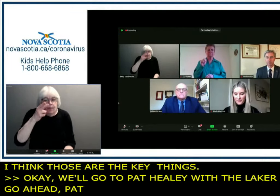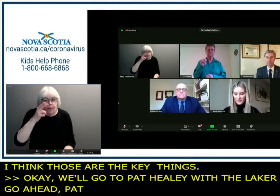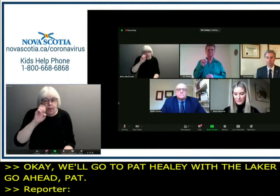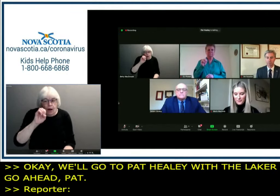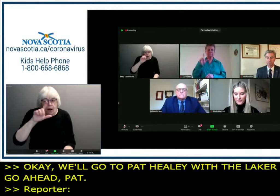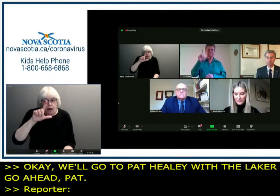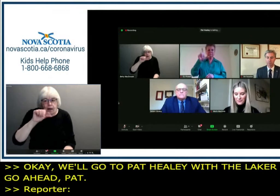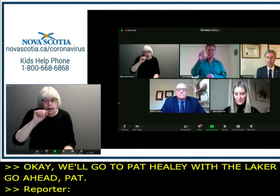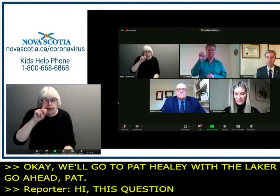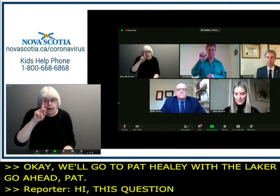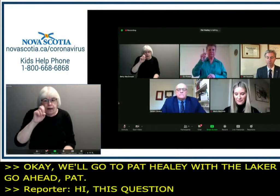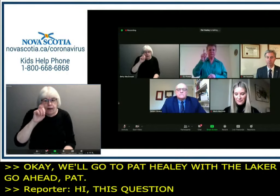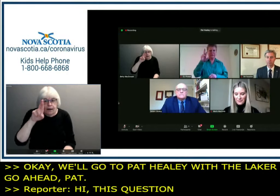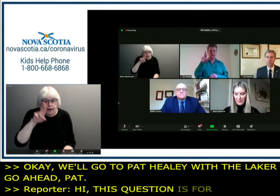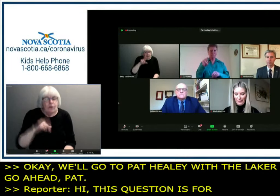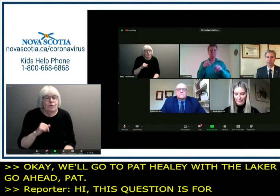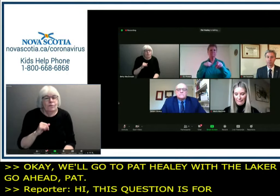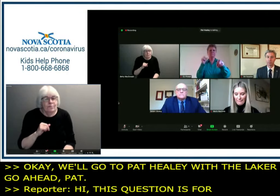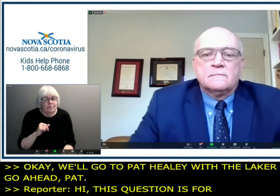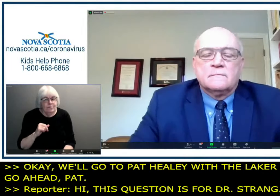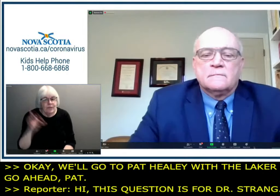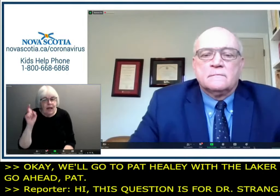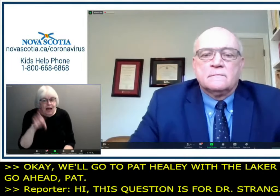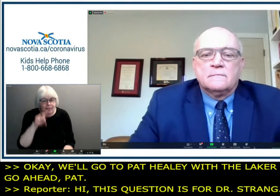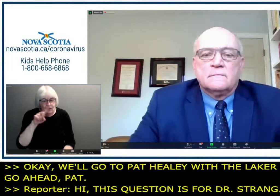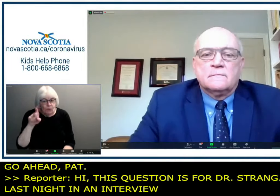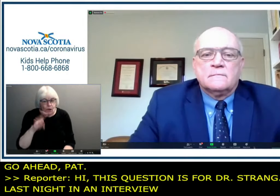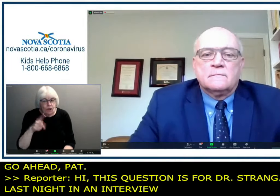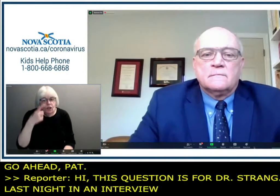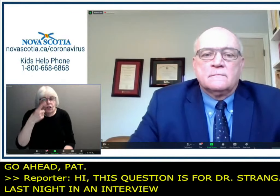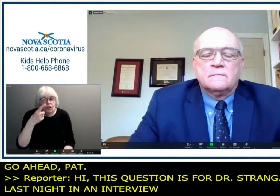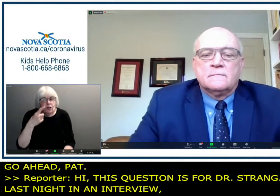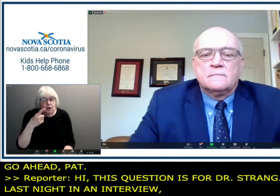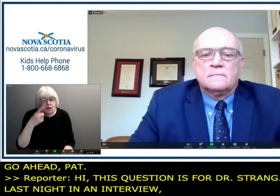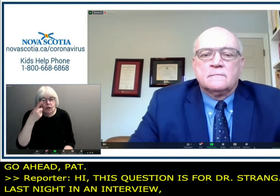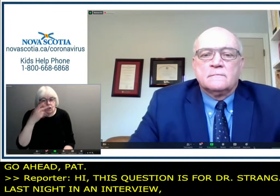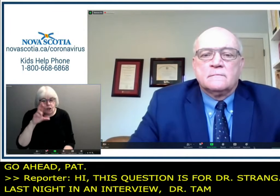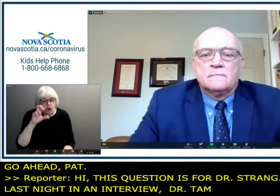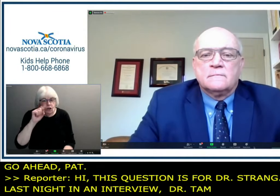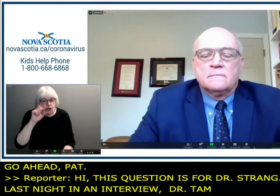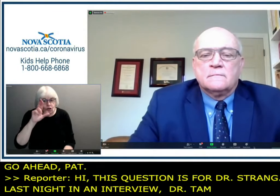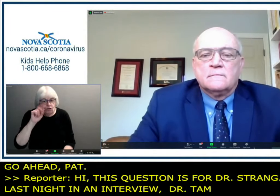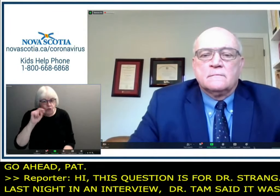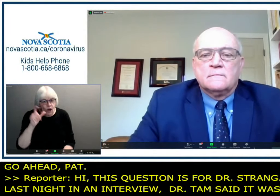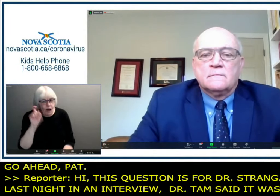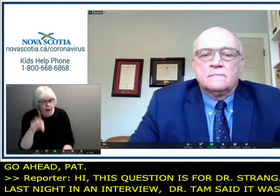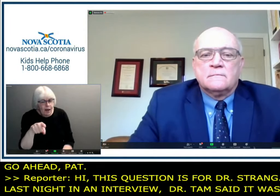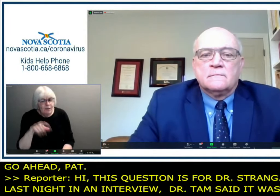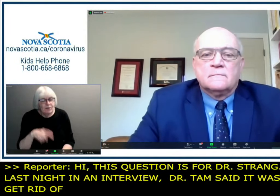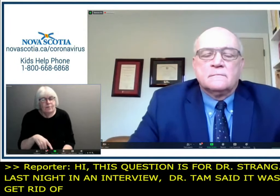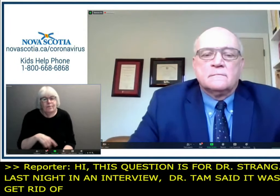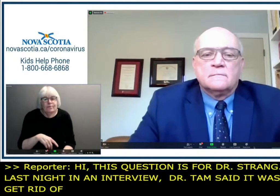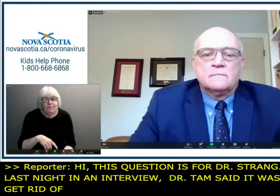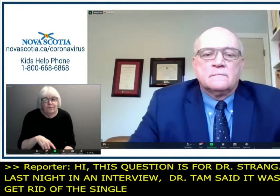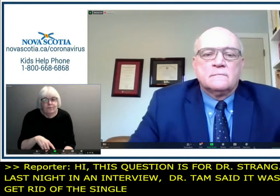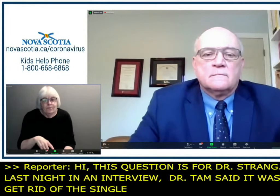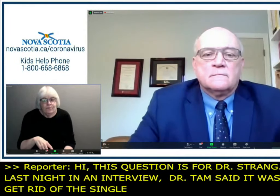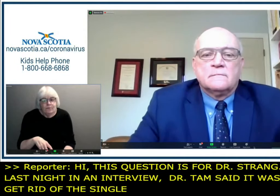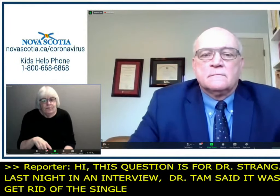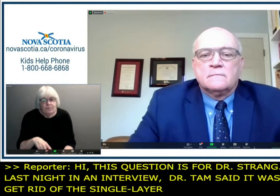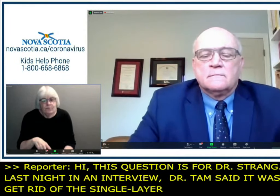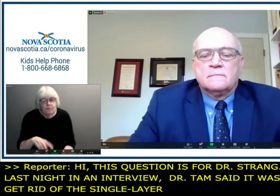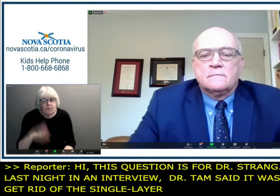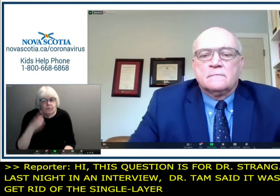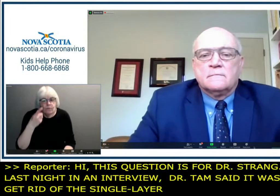Last night in an interview, Dr. Tam said it was time to get rid of the single layered cloth mask and